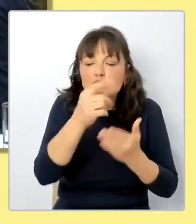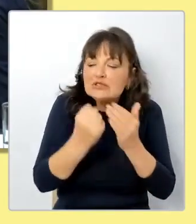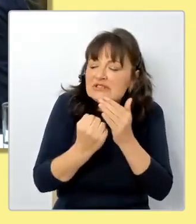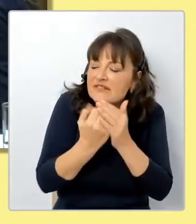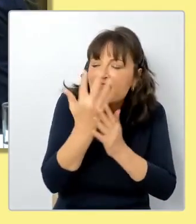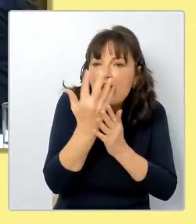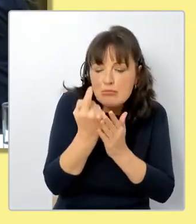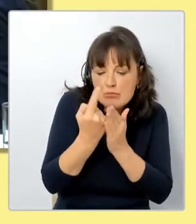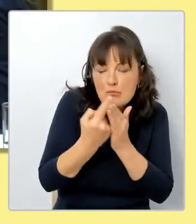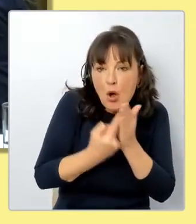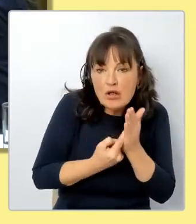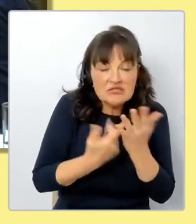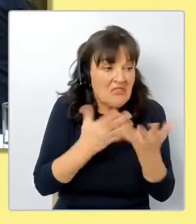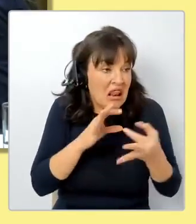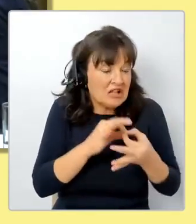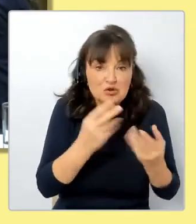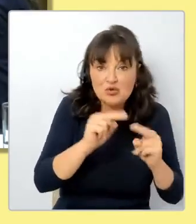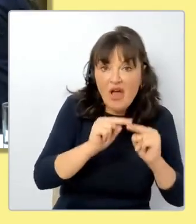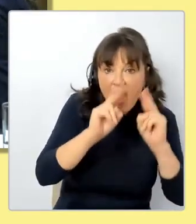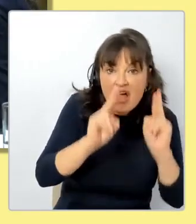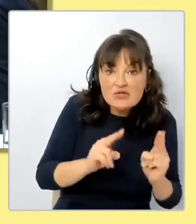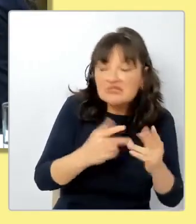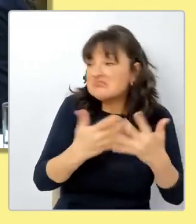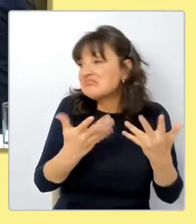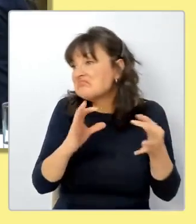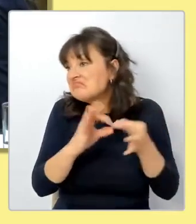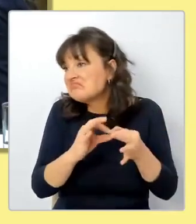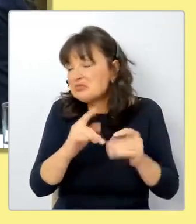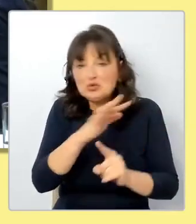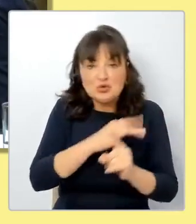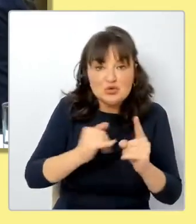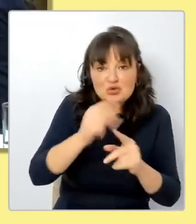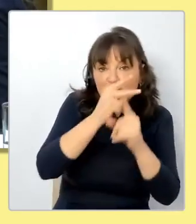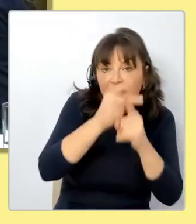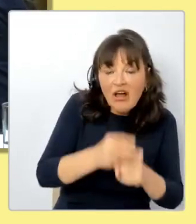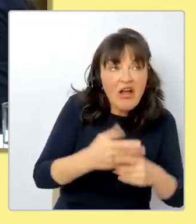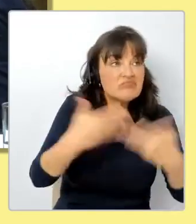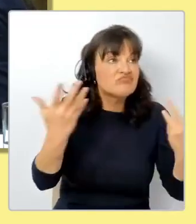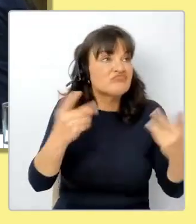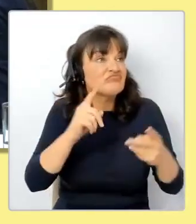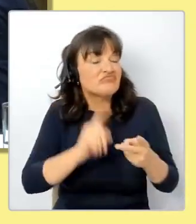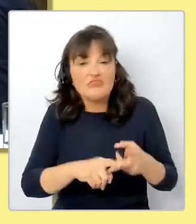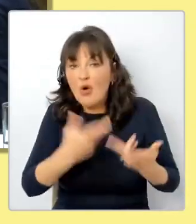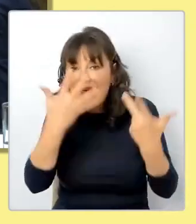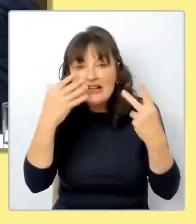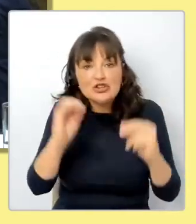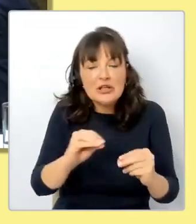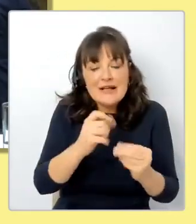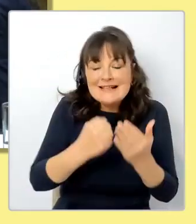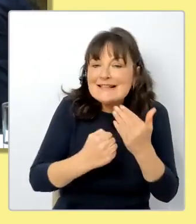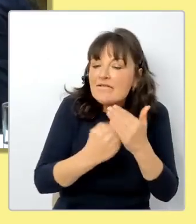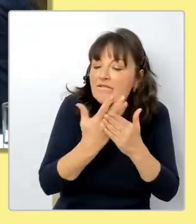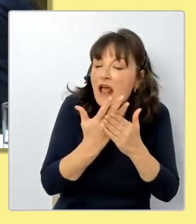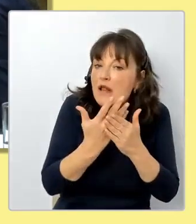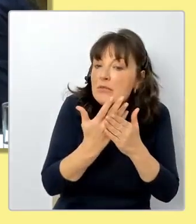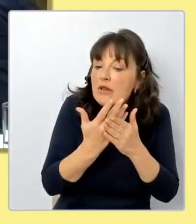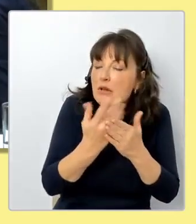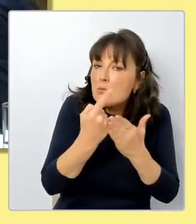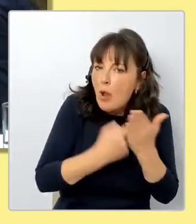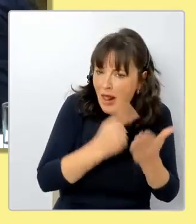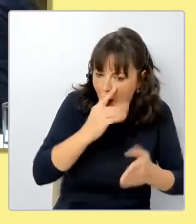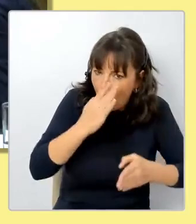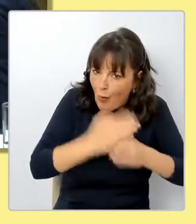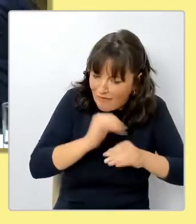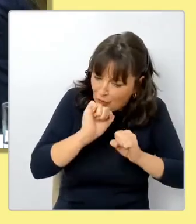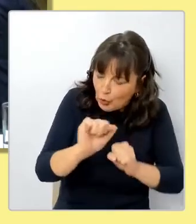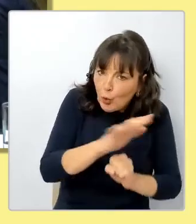on housing, whether that's on social care, whether that's in education, developing the policies that will work. And the third